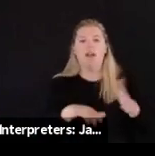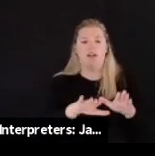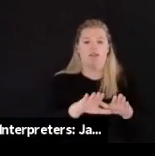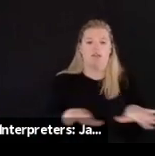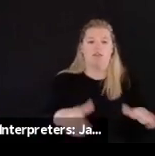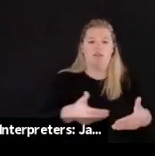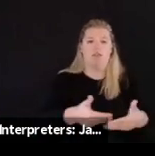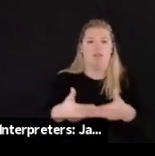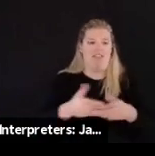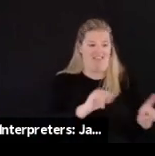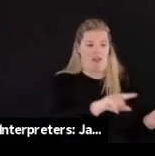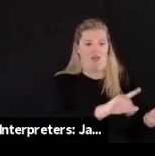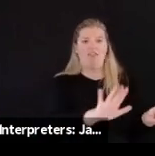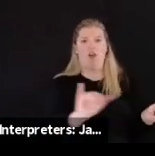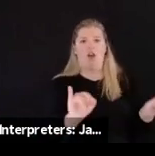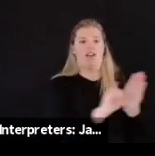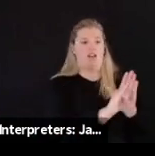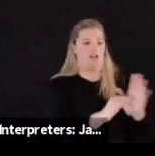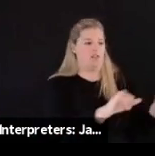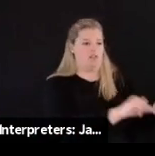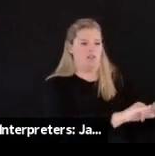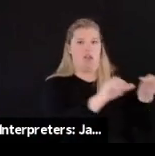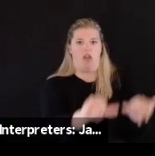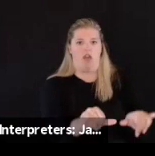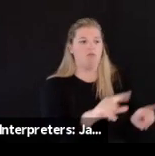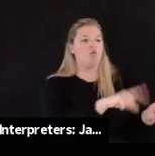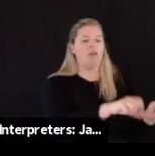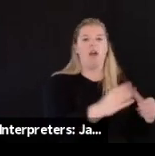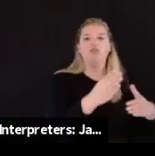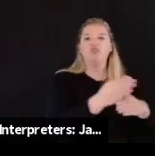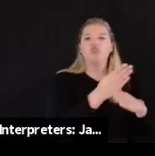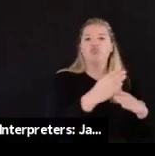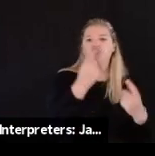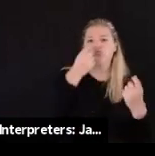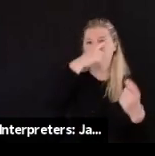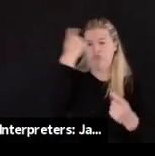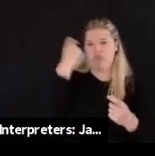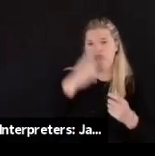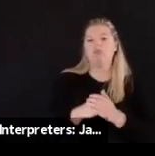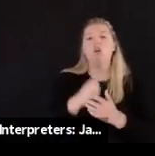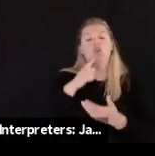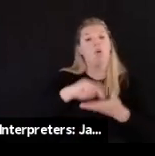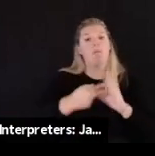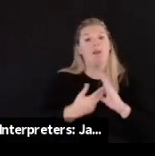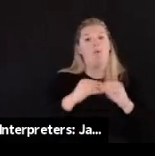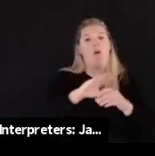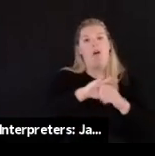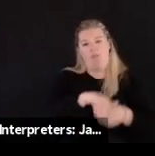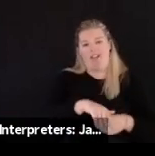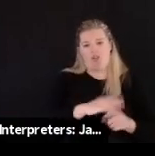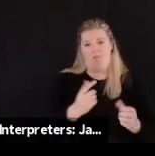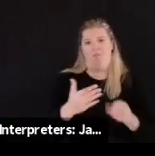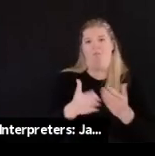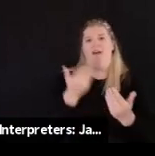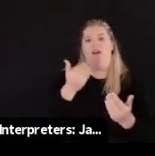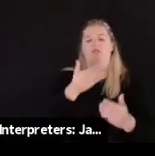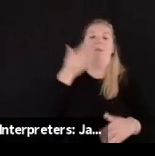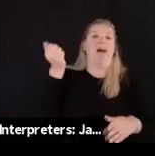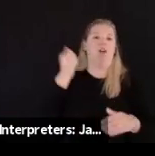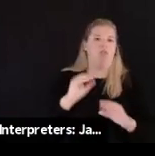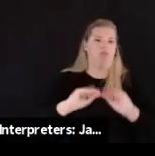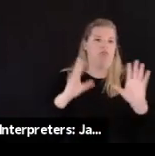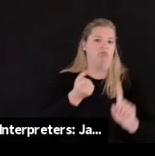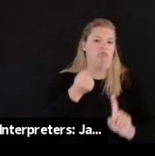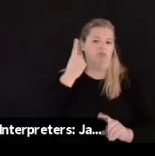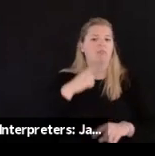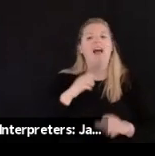that oppression is understood as trauma. Absolutely, Mo, thank you. Okay, we're getting a lot of yeses. We're getting a lot of yeses.